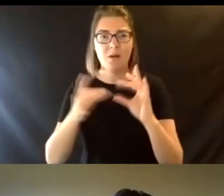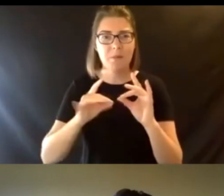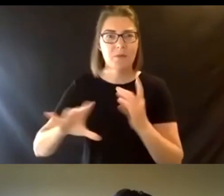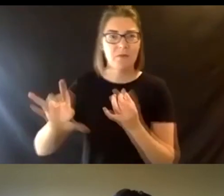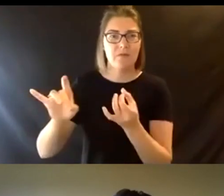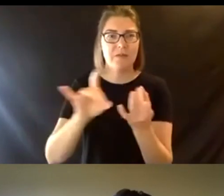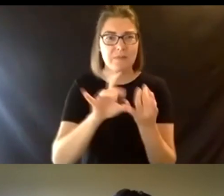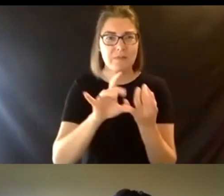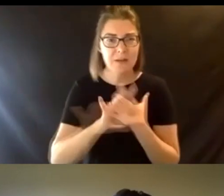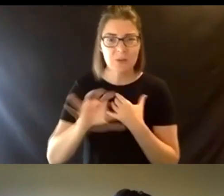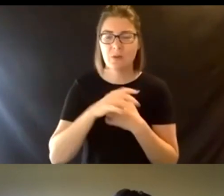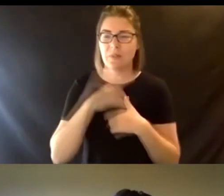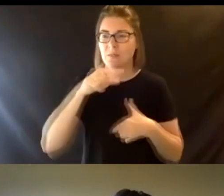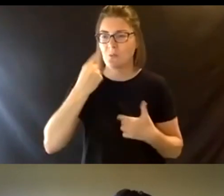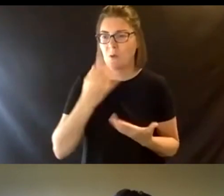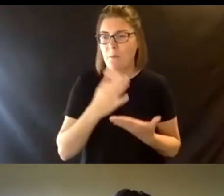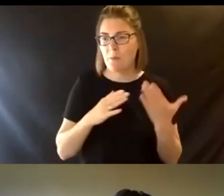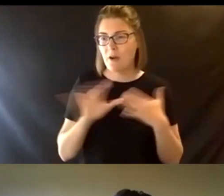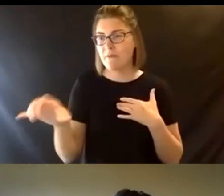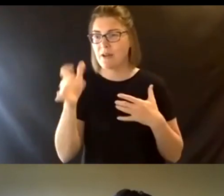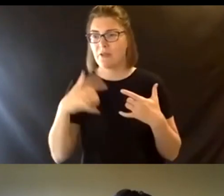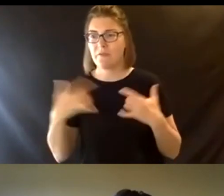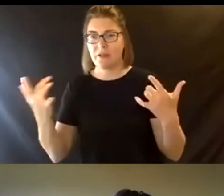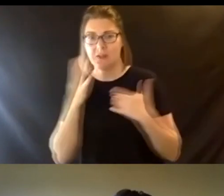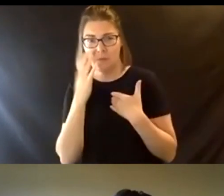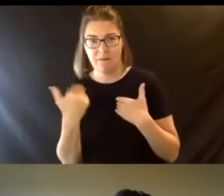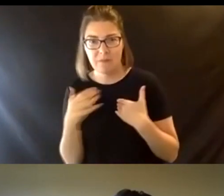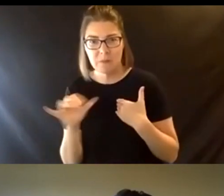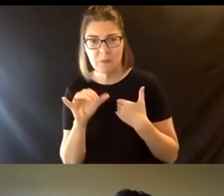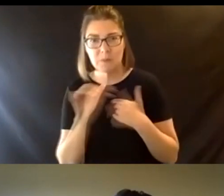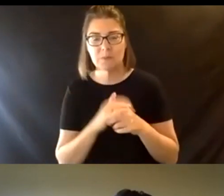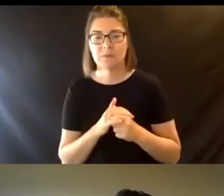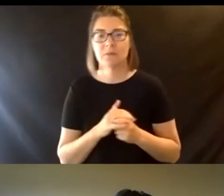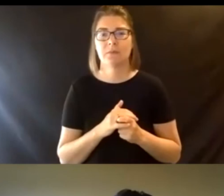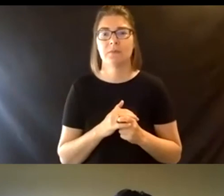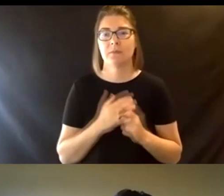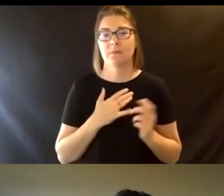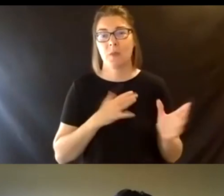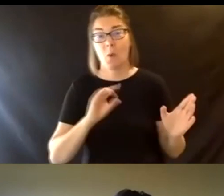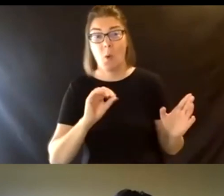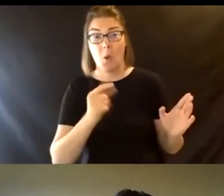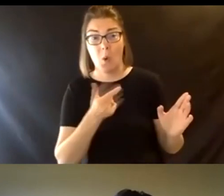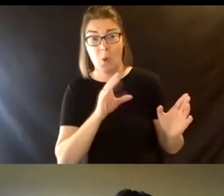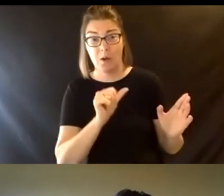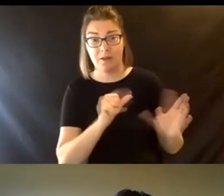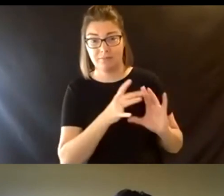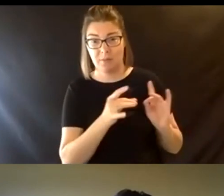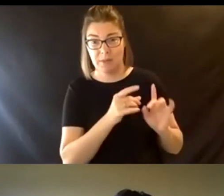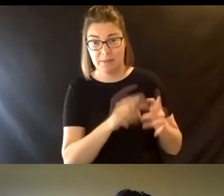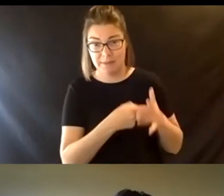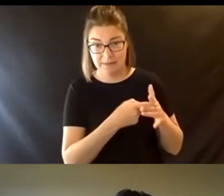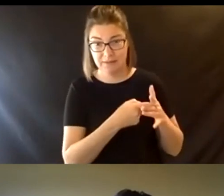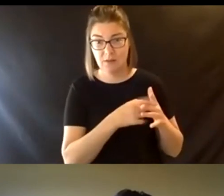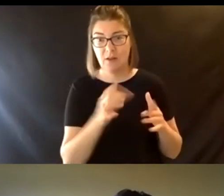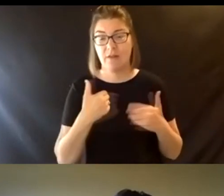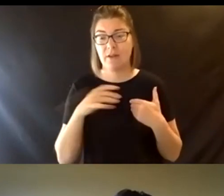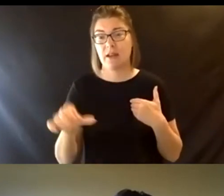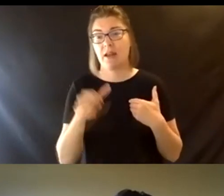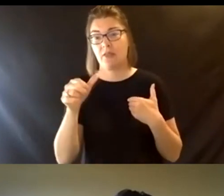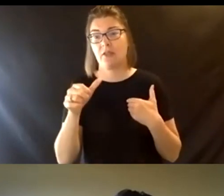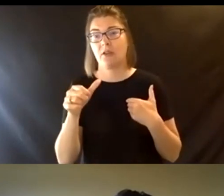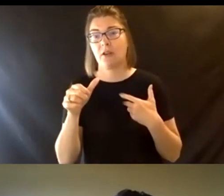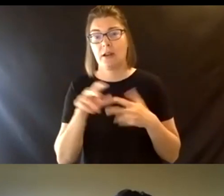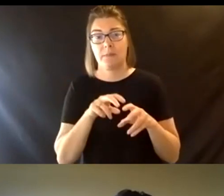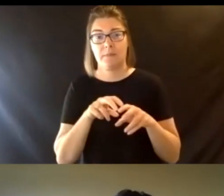is just a part of other event that we will be having. And as my colleague Olga mentioned at the beginning, we will also have another panel event